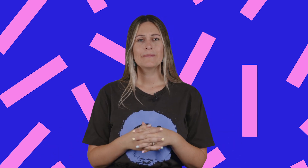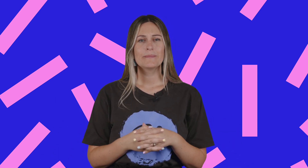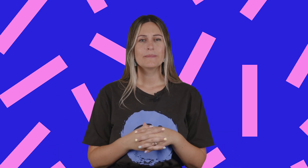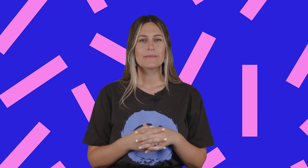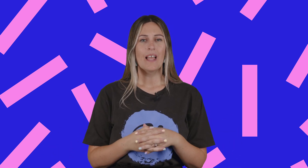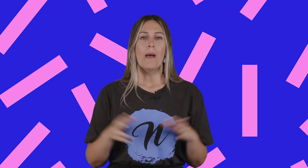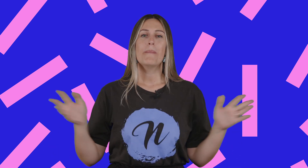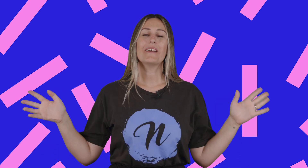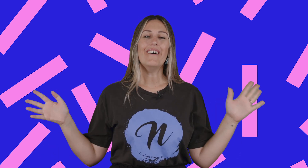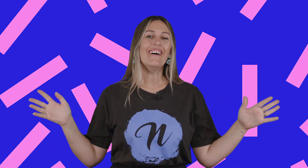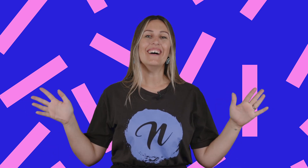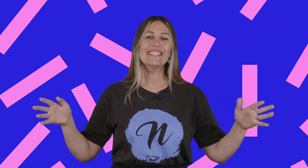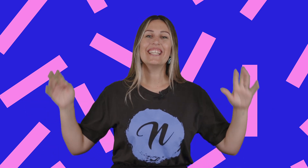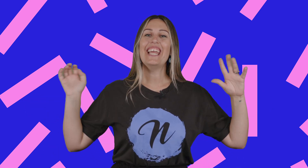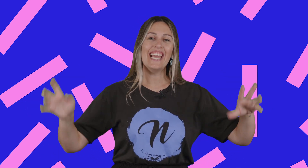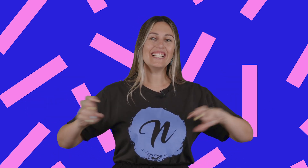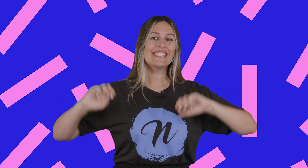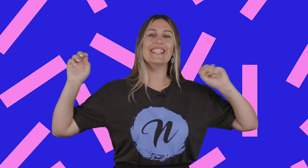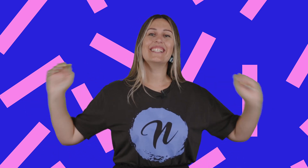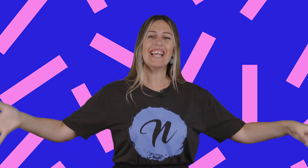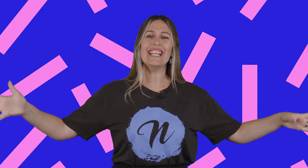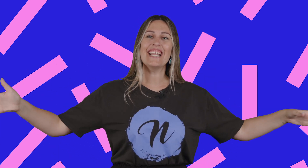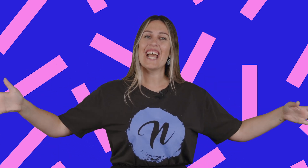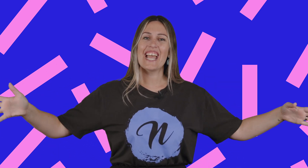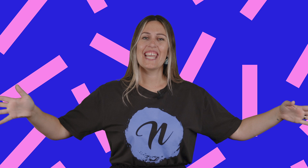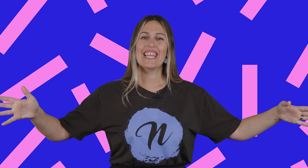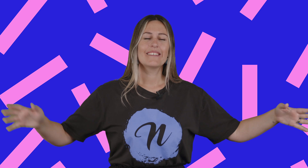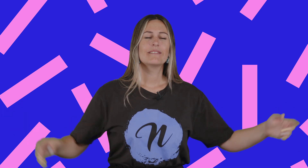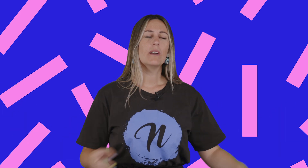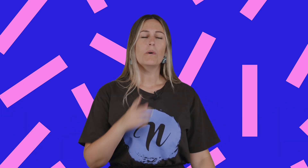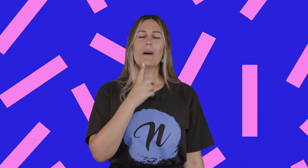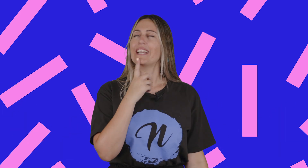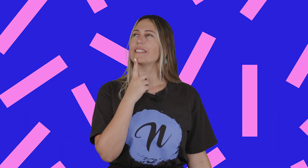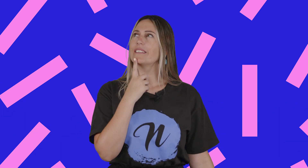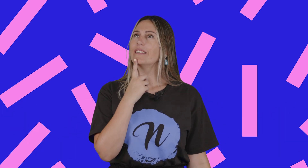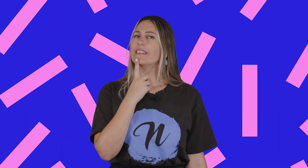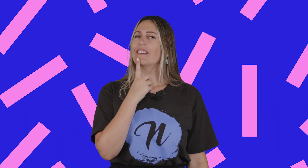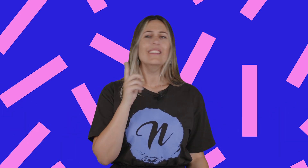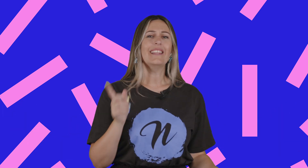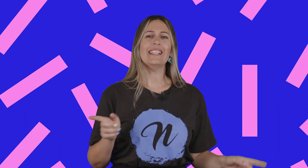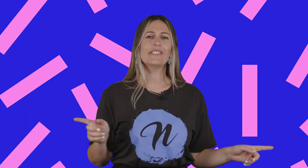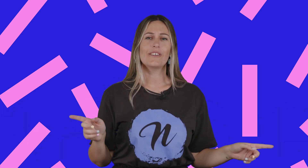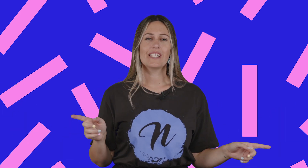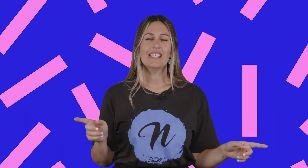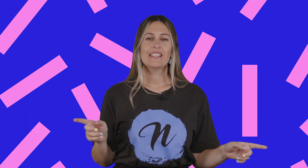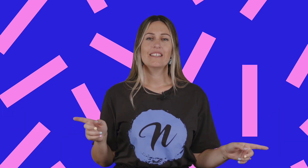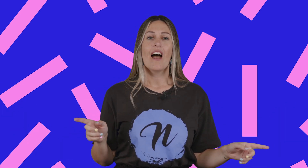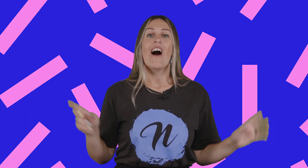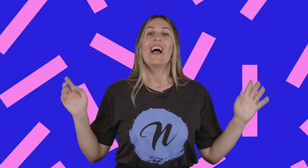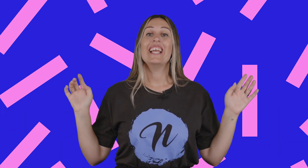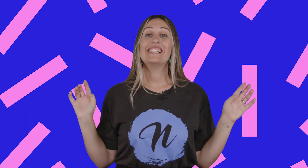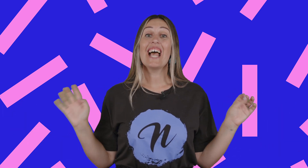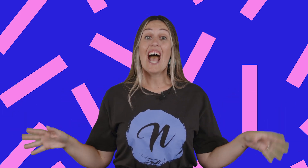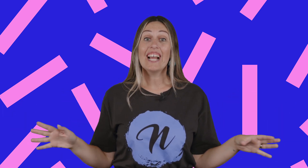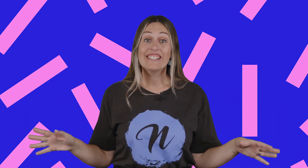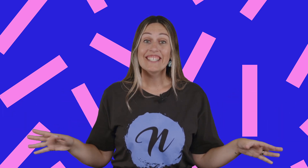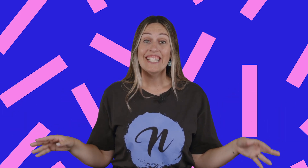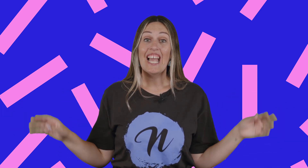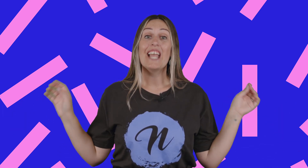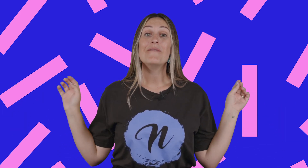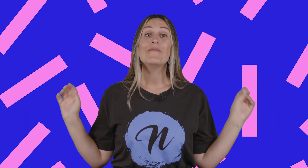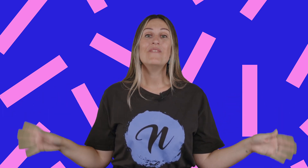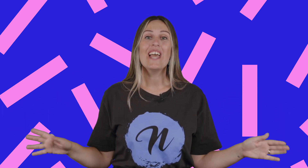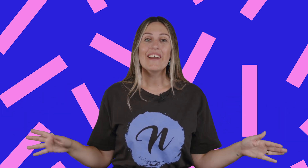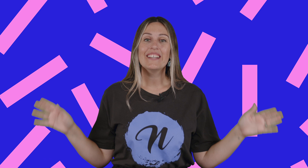why? Because it's Sunday. Wait, that's not it. It's